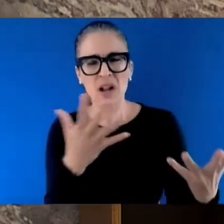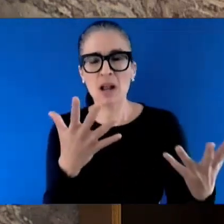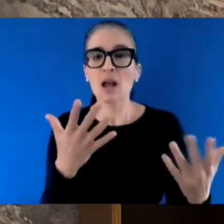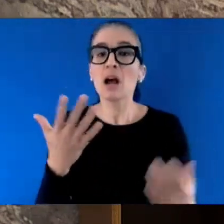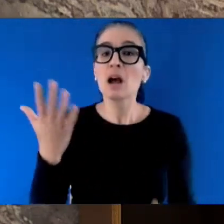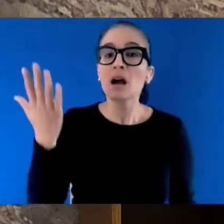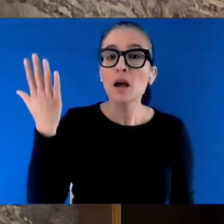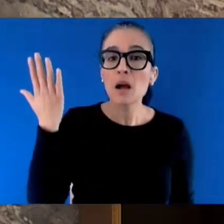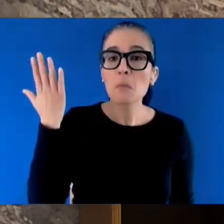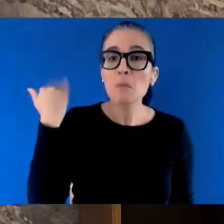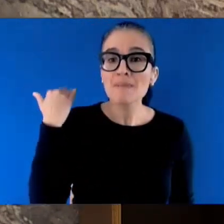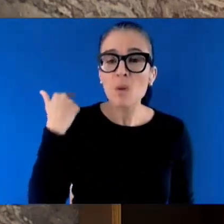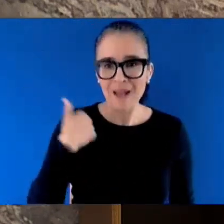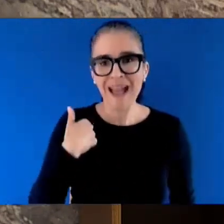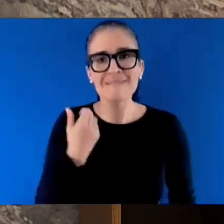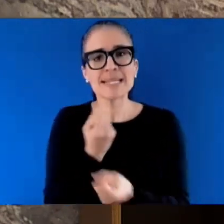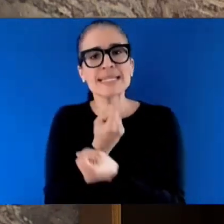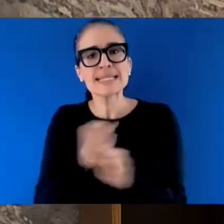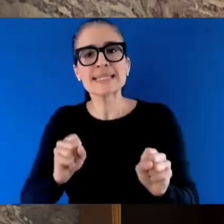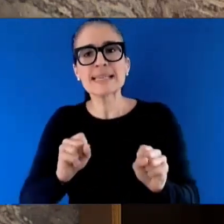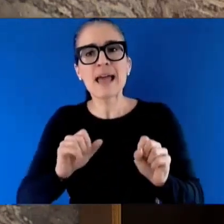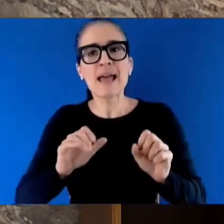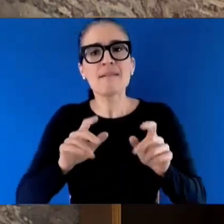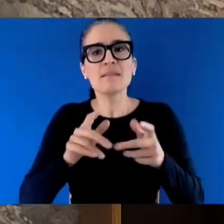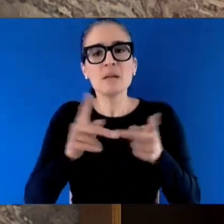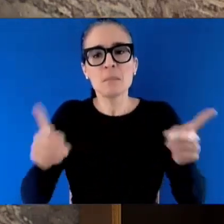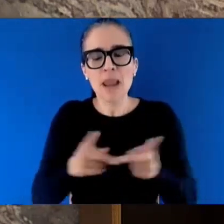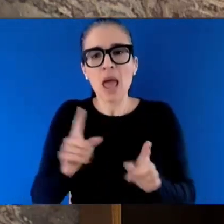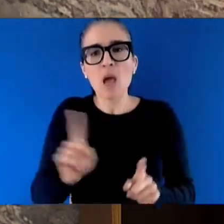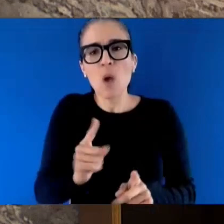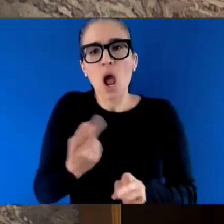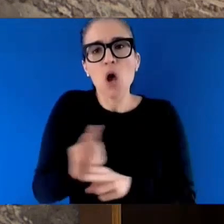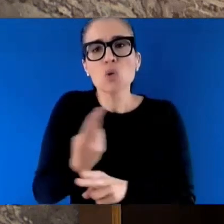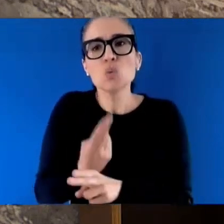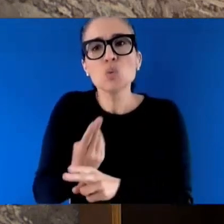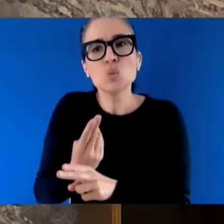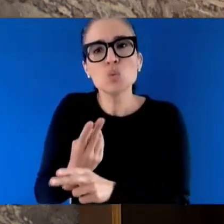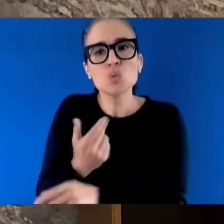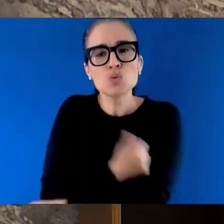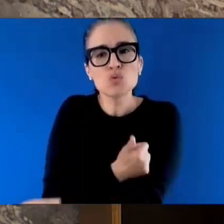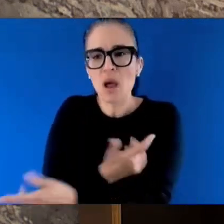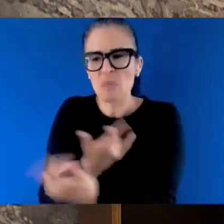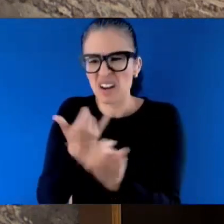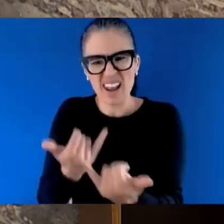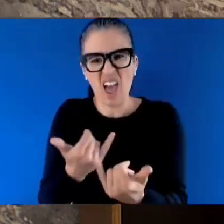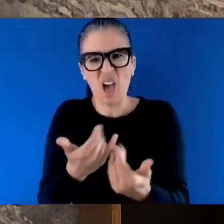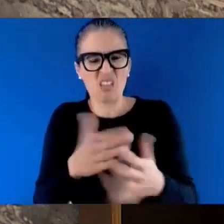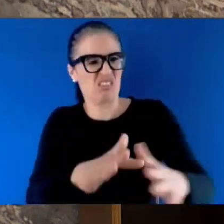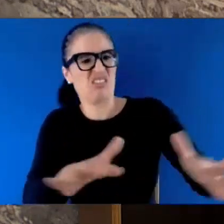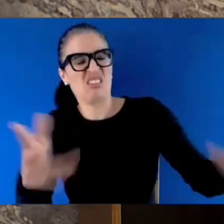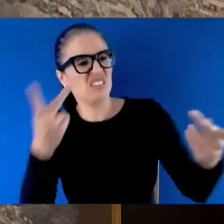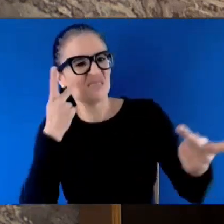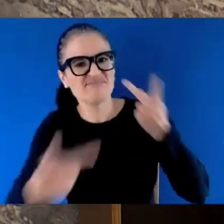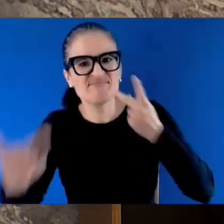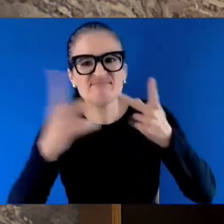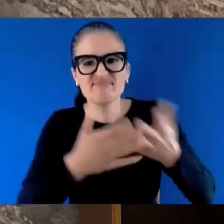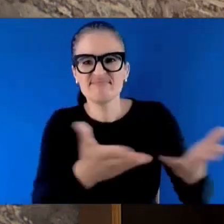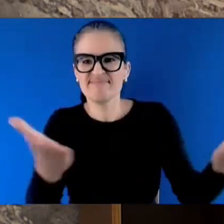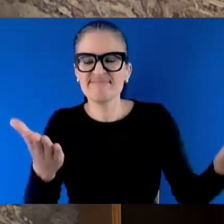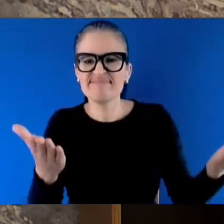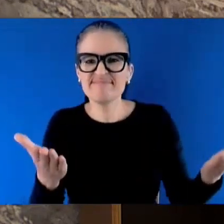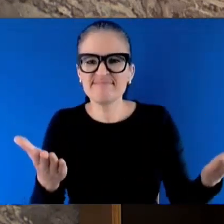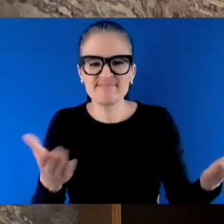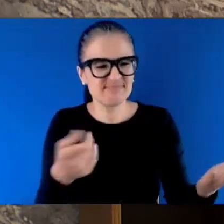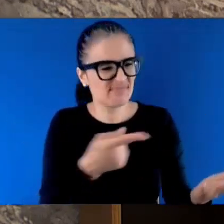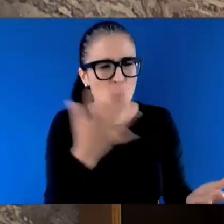hotspots for open drug use. This chaos is the direct result of the NDP's total neglect when they plunged